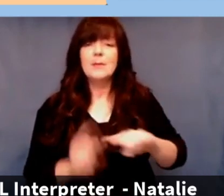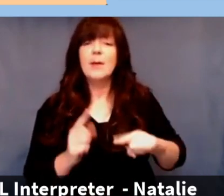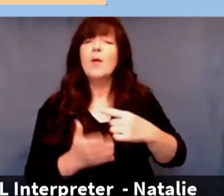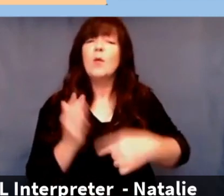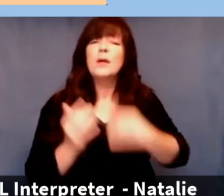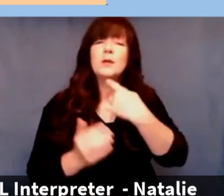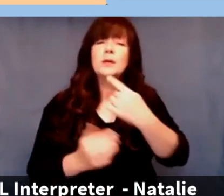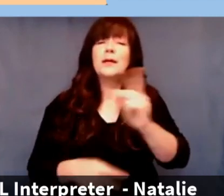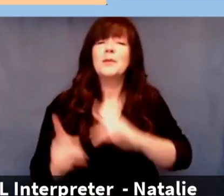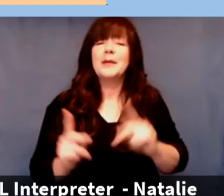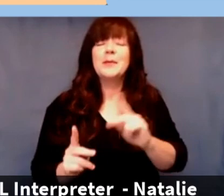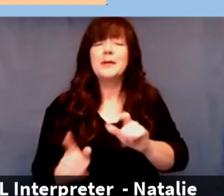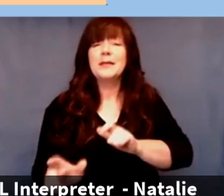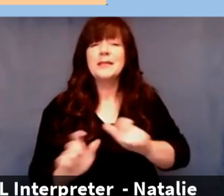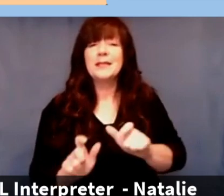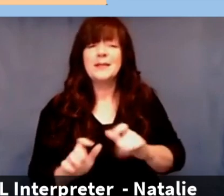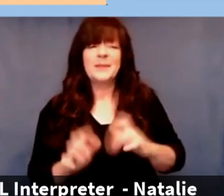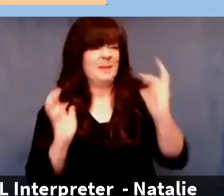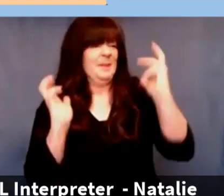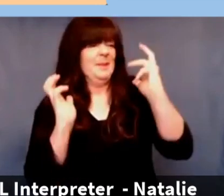what happened when it comes to your character?